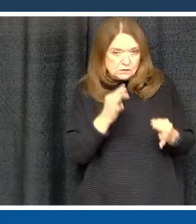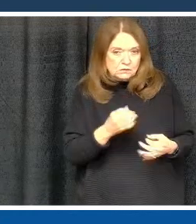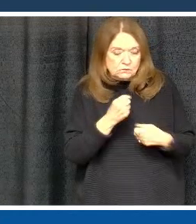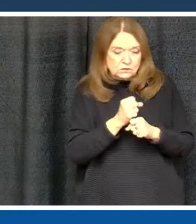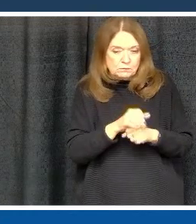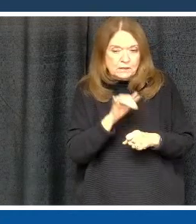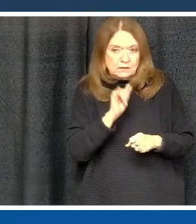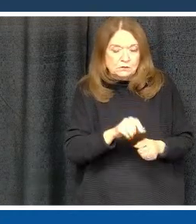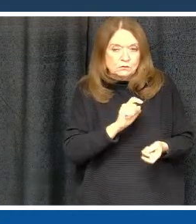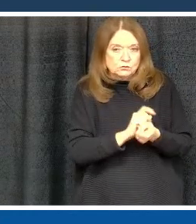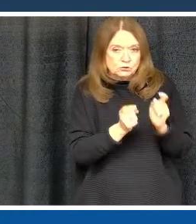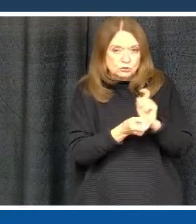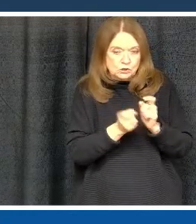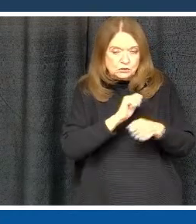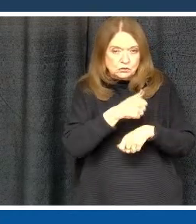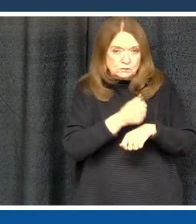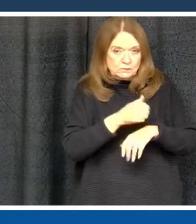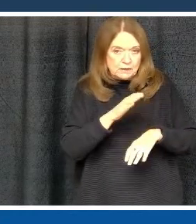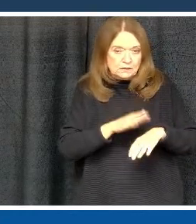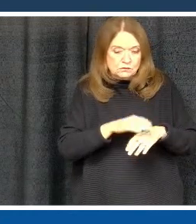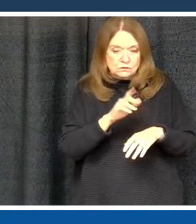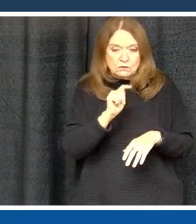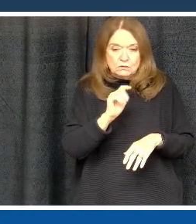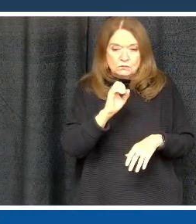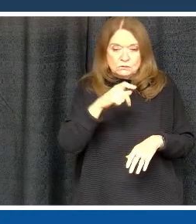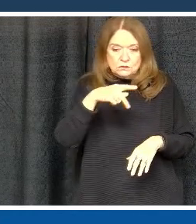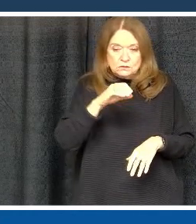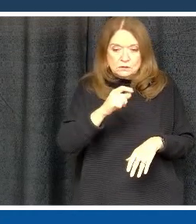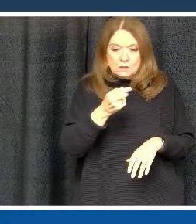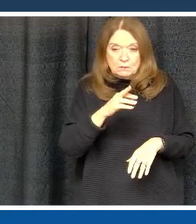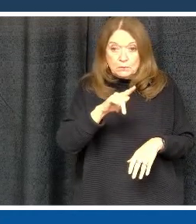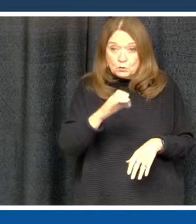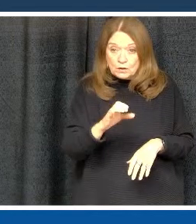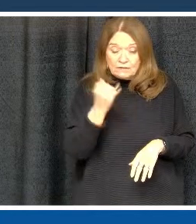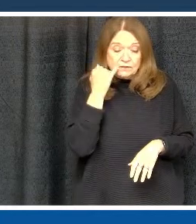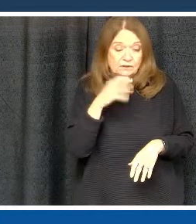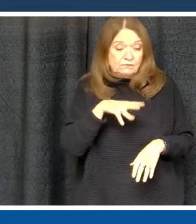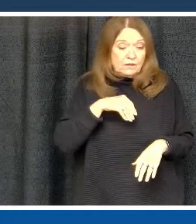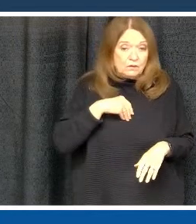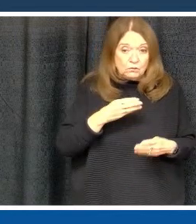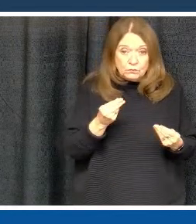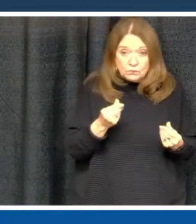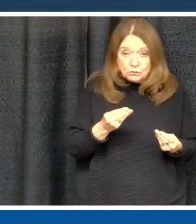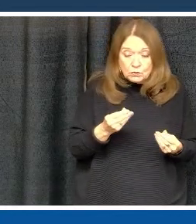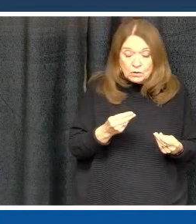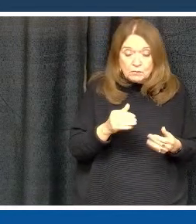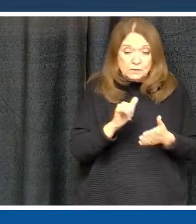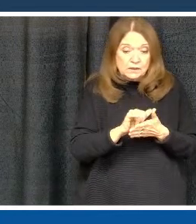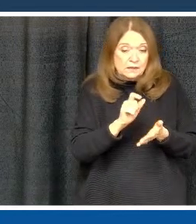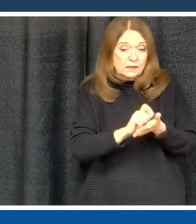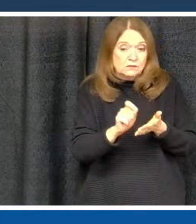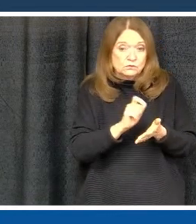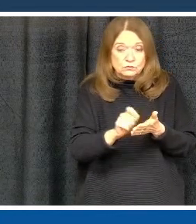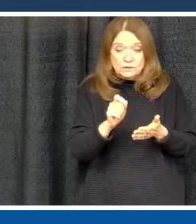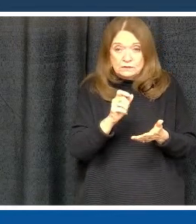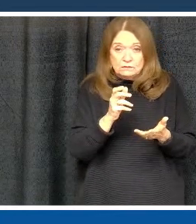those changes based on topographic, whether they own the property that's written into